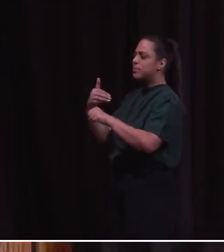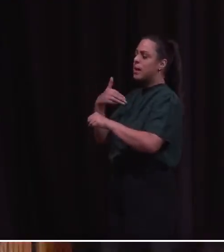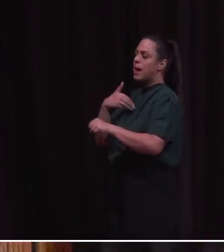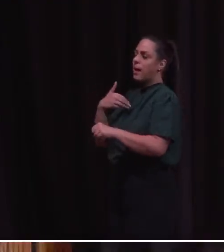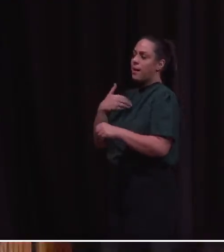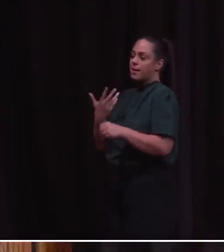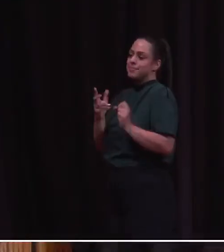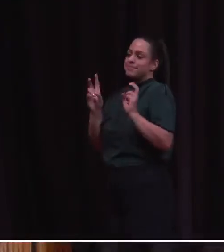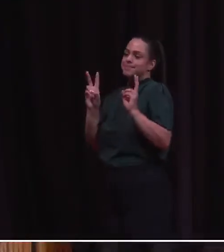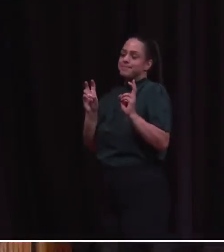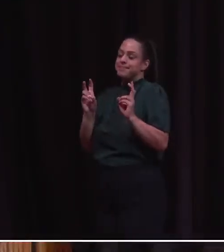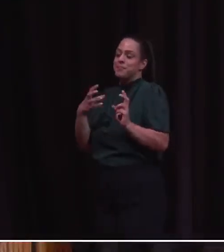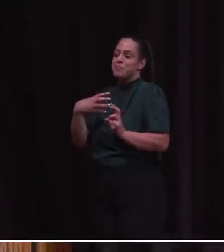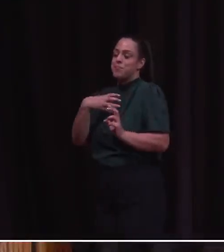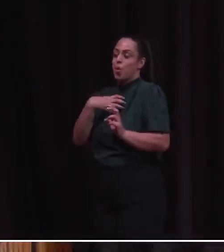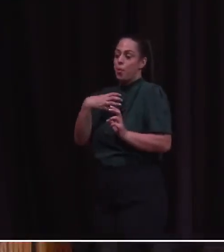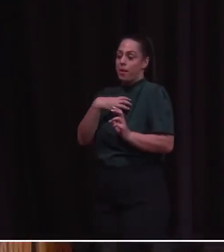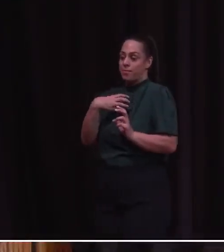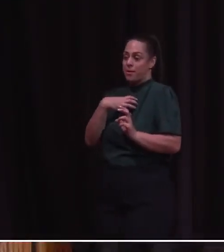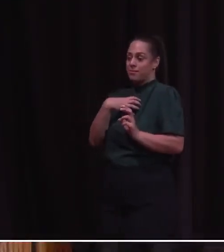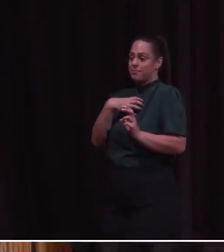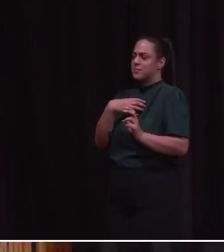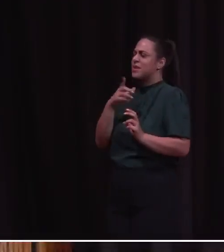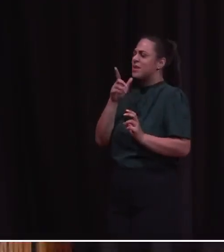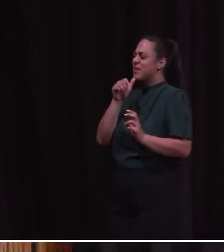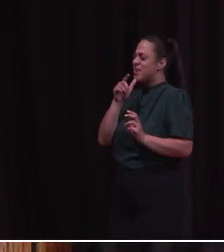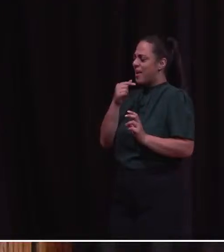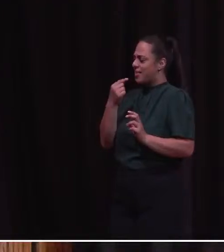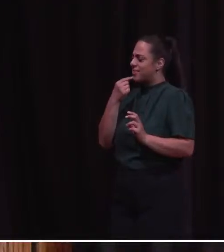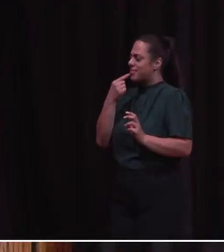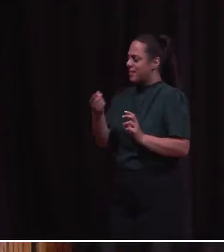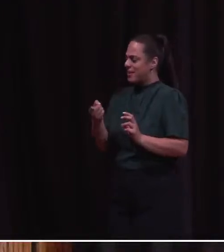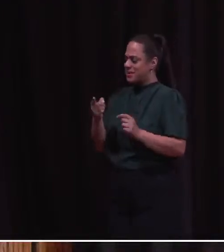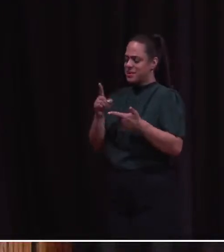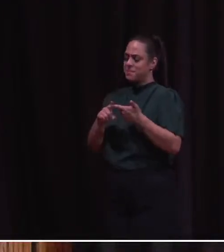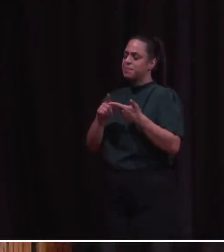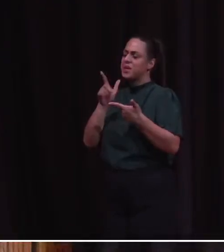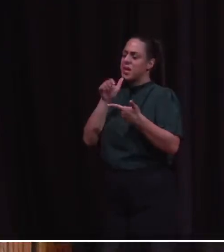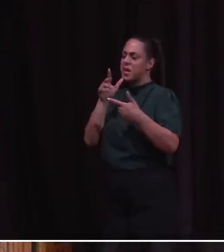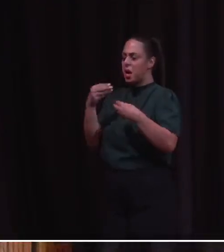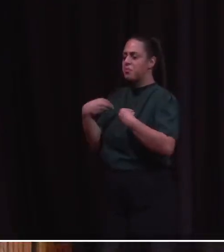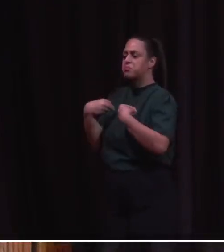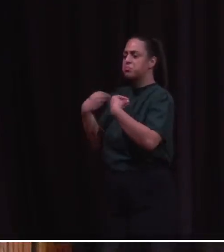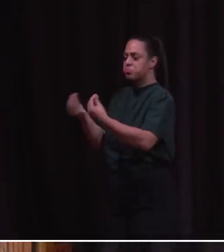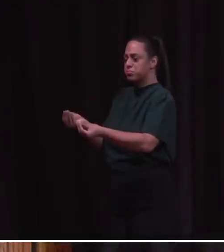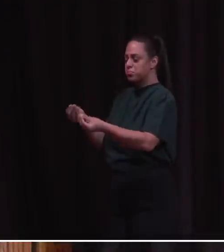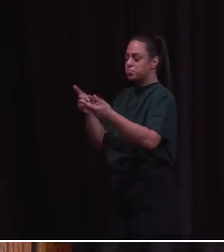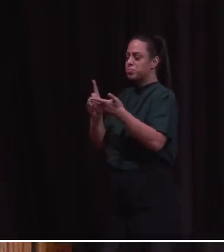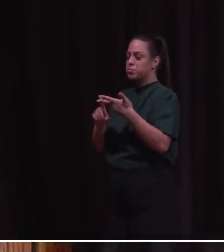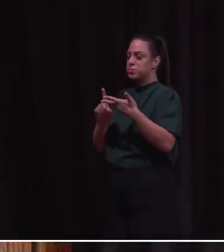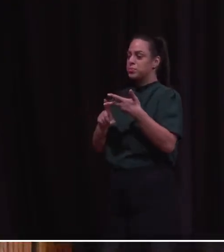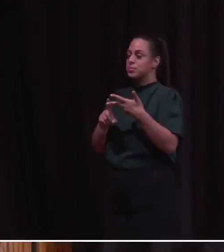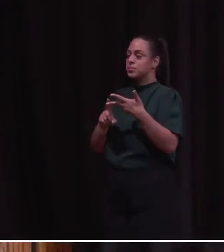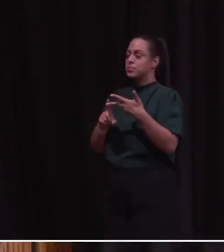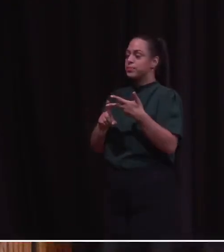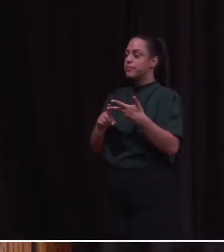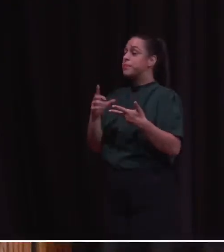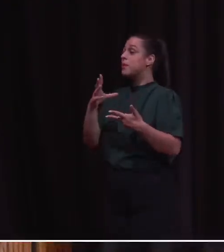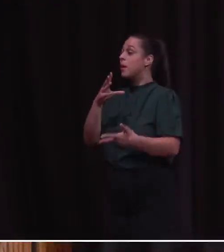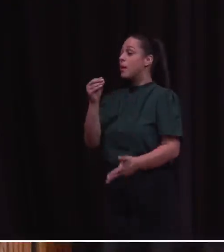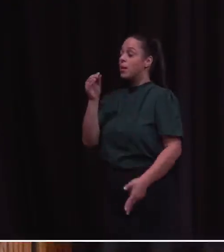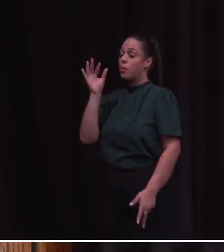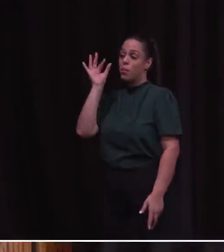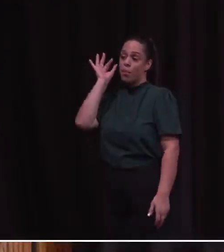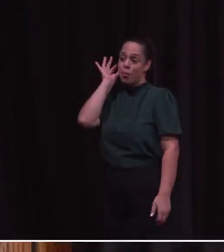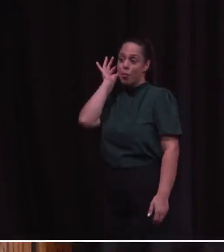property. Who can own property, who can inherit property, and at the time when women couldn't inherit property,